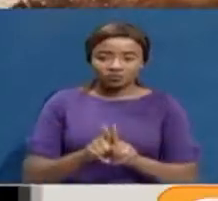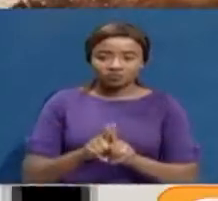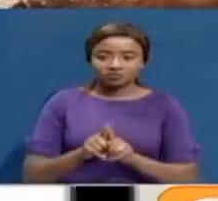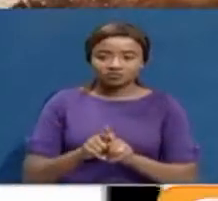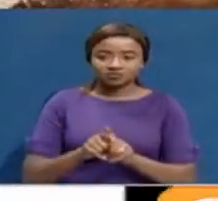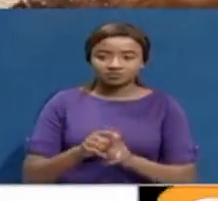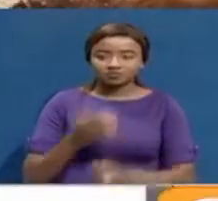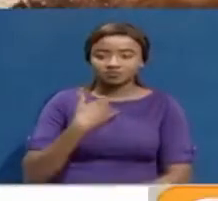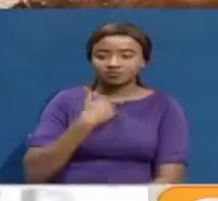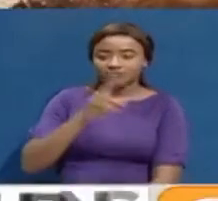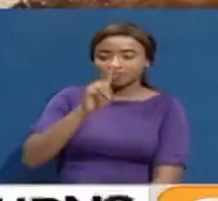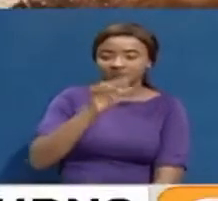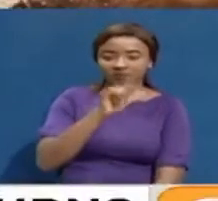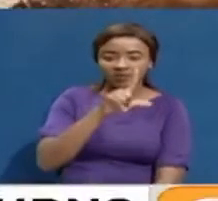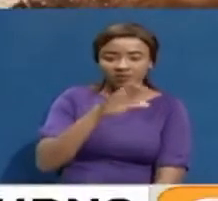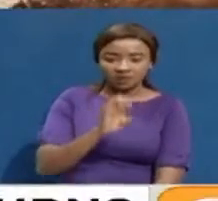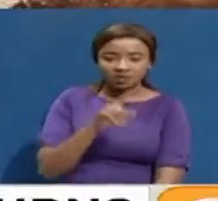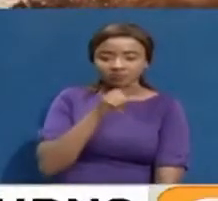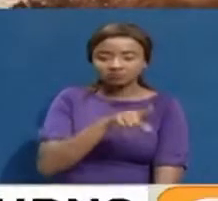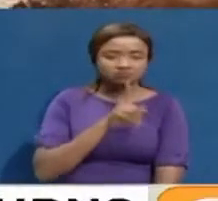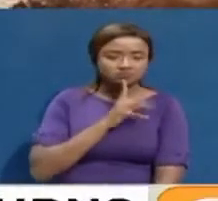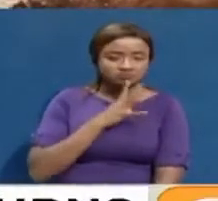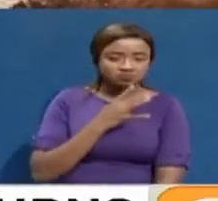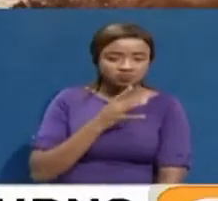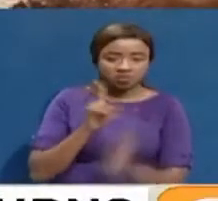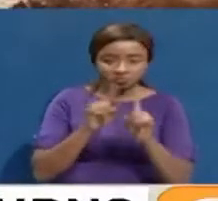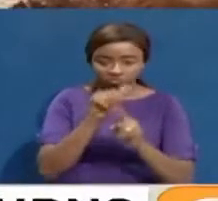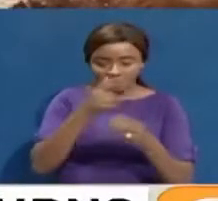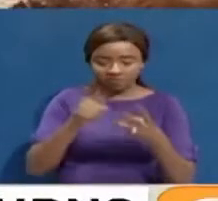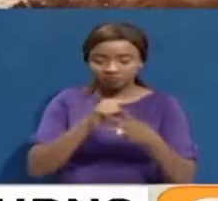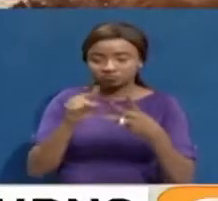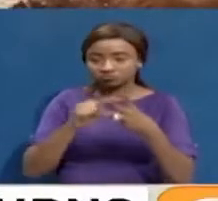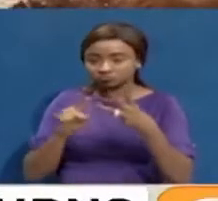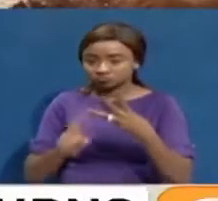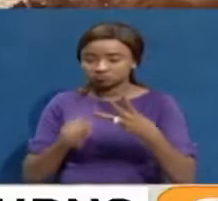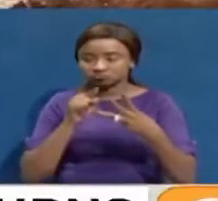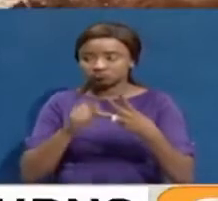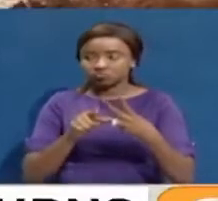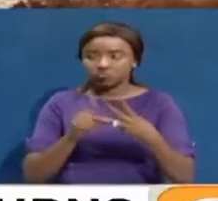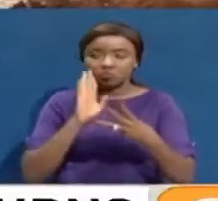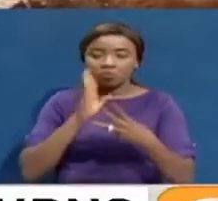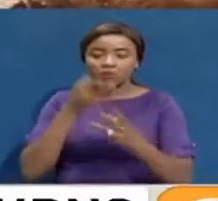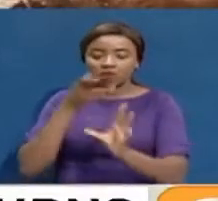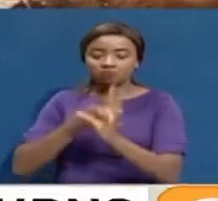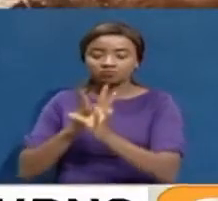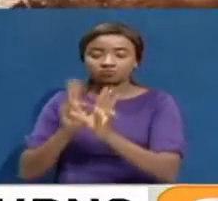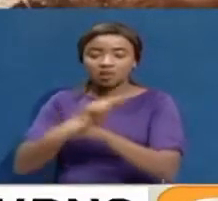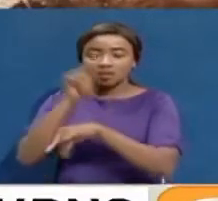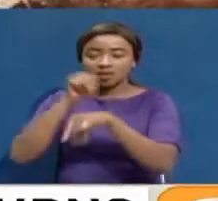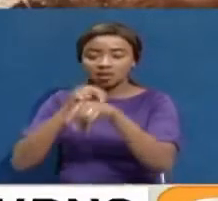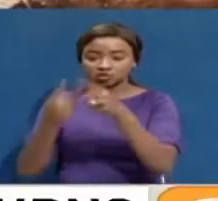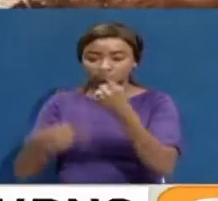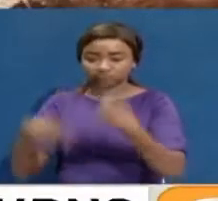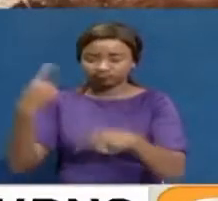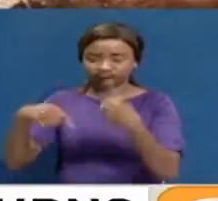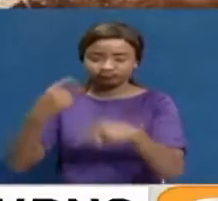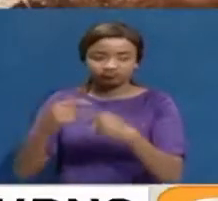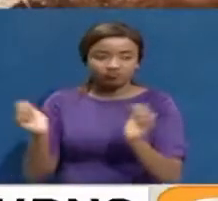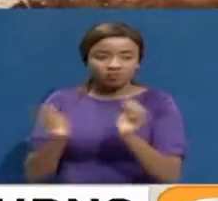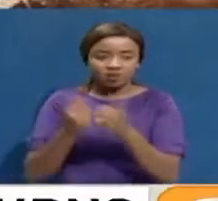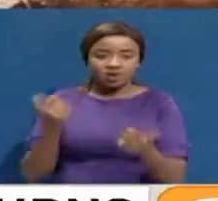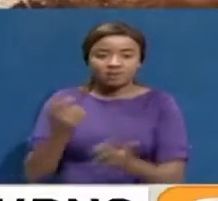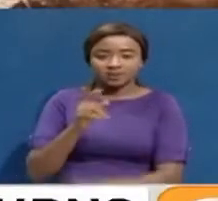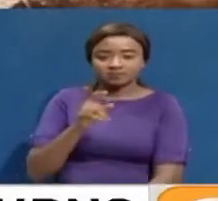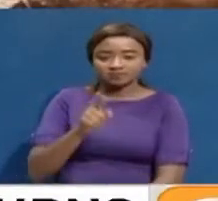Neel Gohil, Karam-Veer, Singh and Kahir Rahim will make their debut in the National Autocross Championships in the